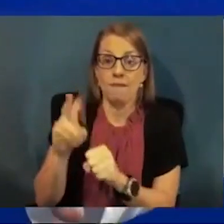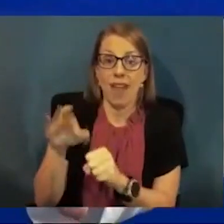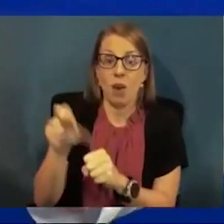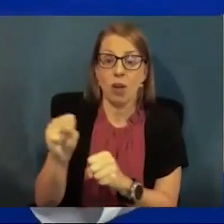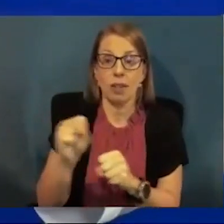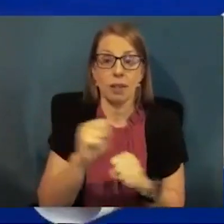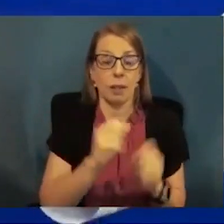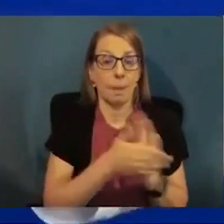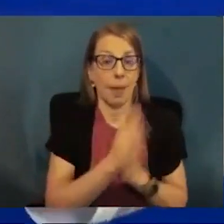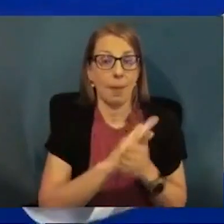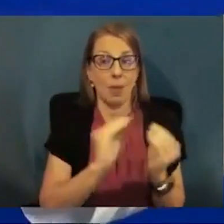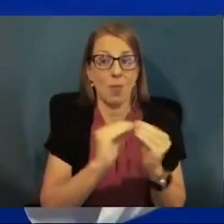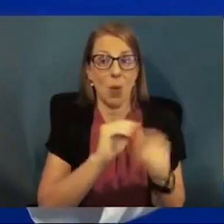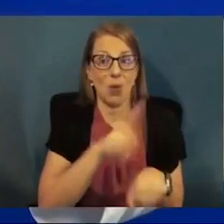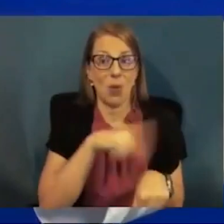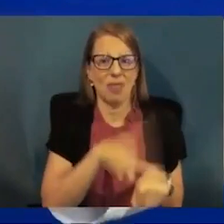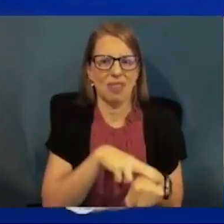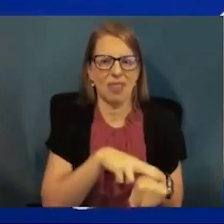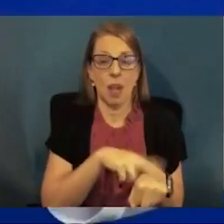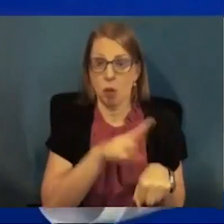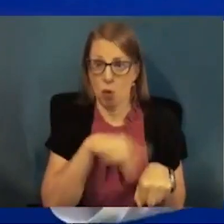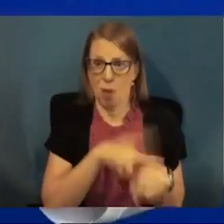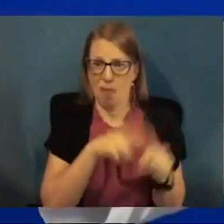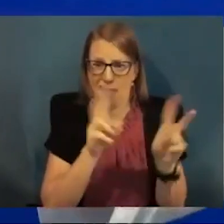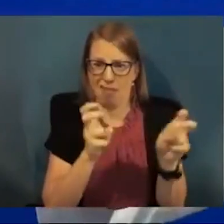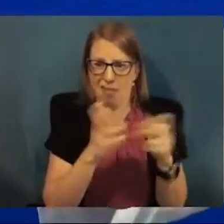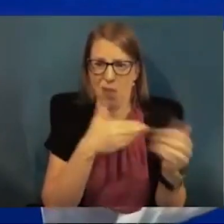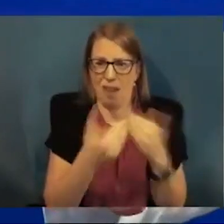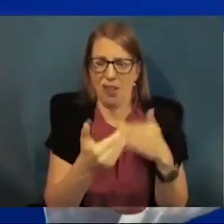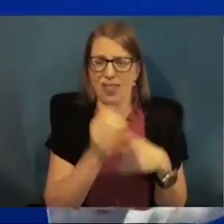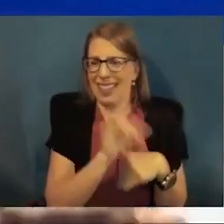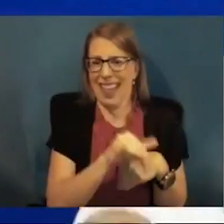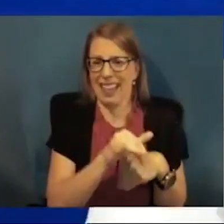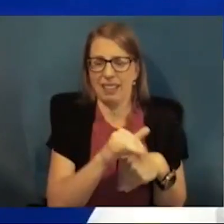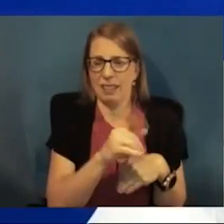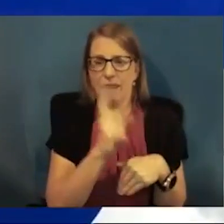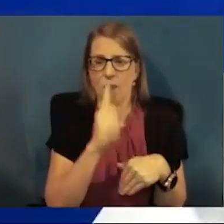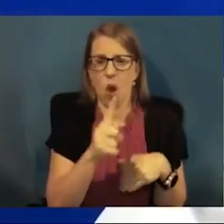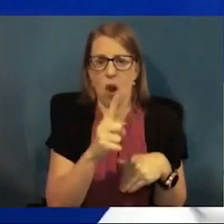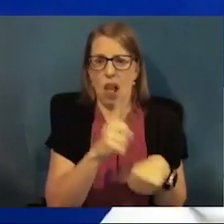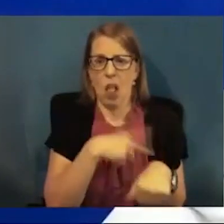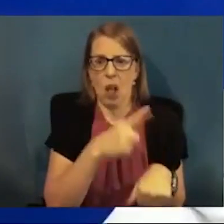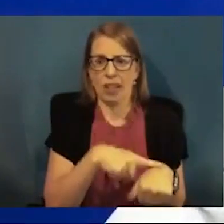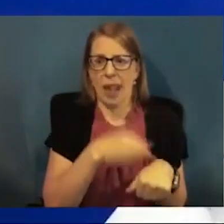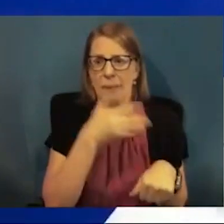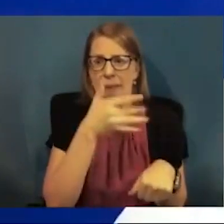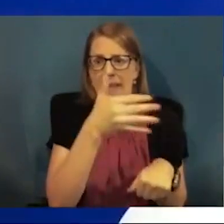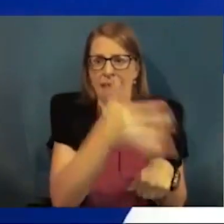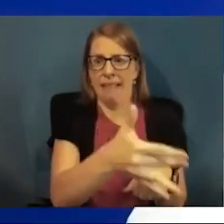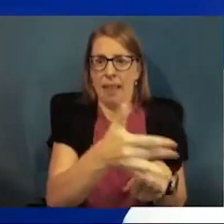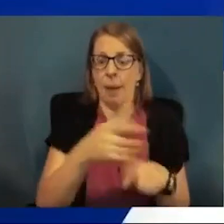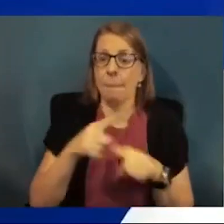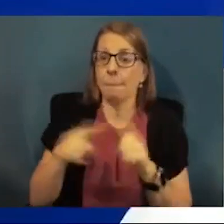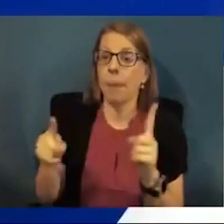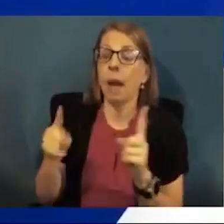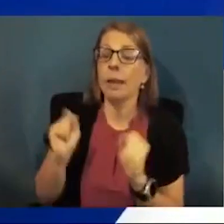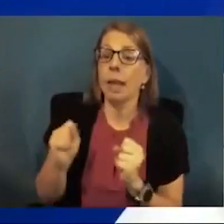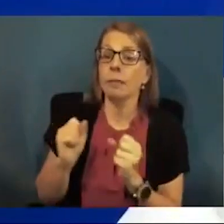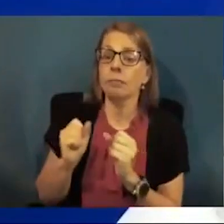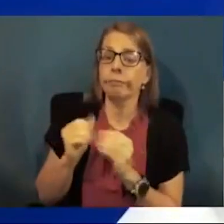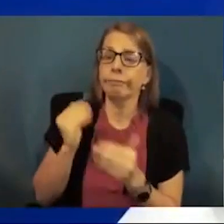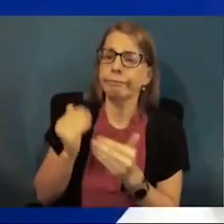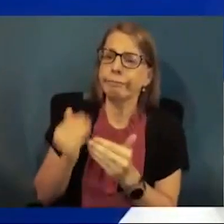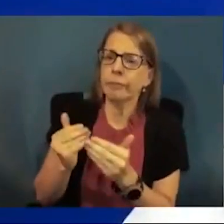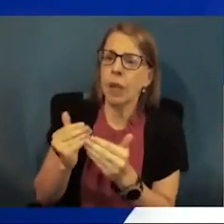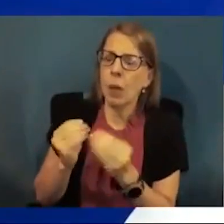going to be absolutely whatever normal was for a very long time if we're ever there. But we can be a whole lot more normal. We can get a whole lot